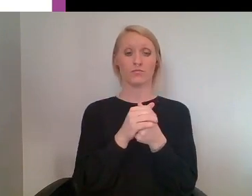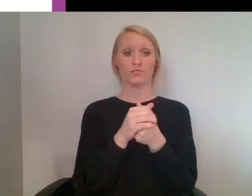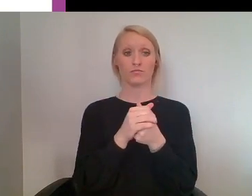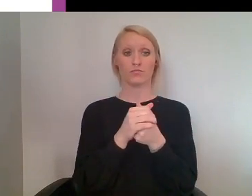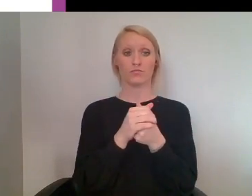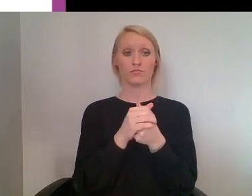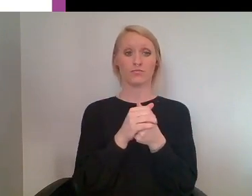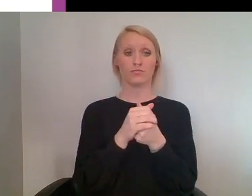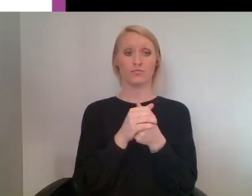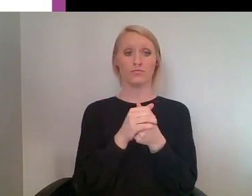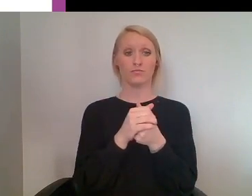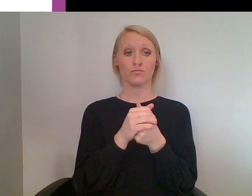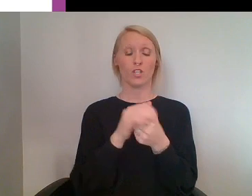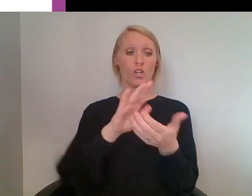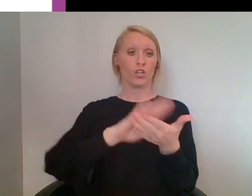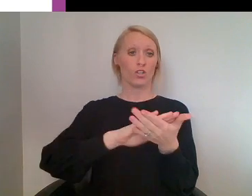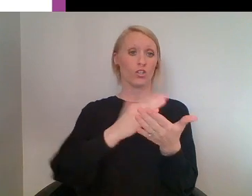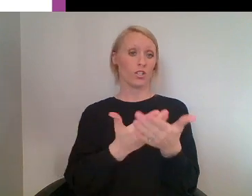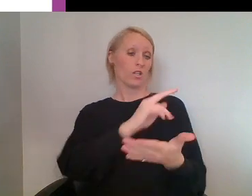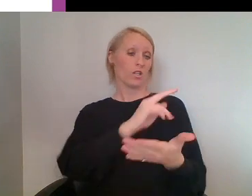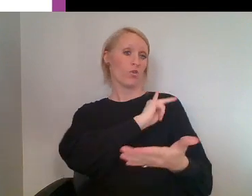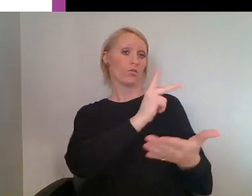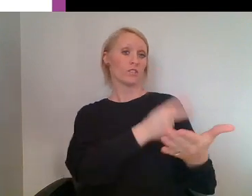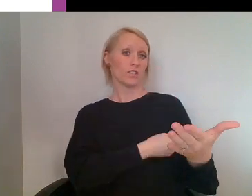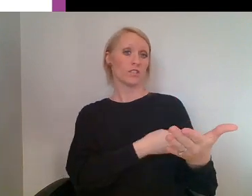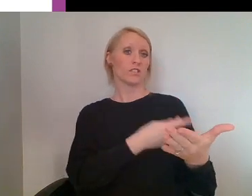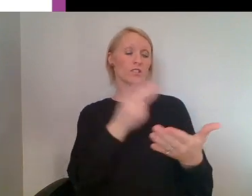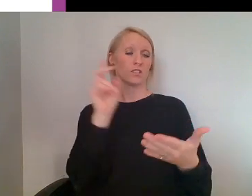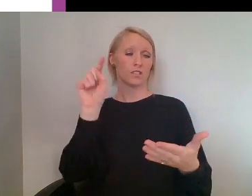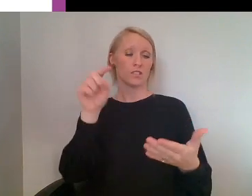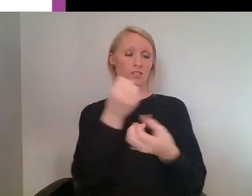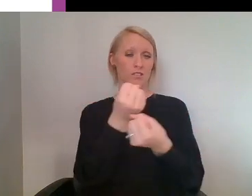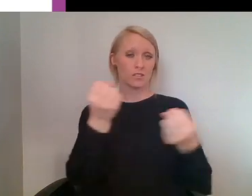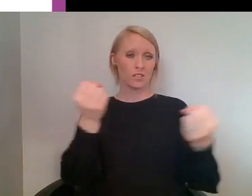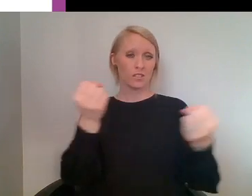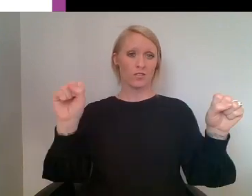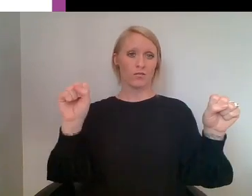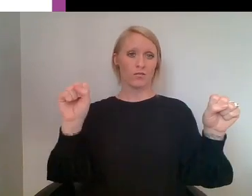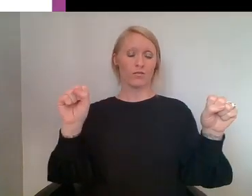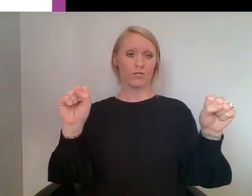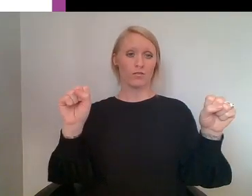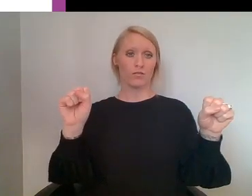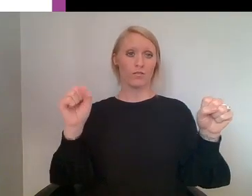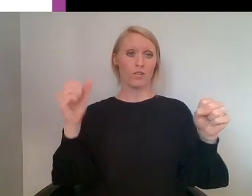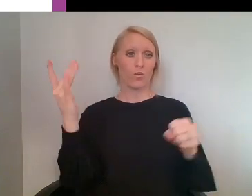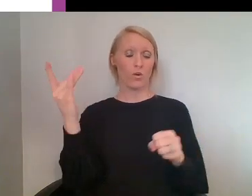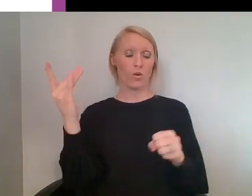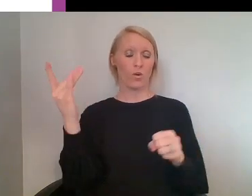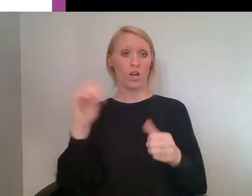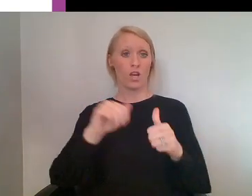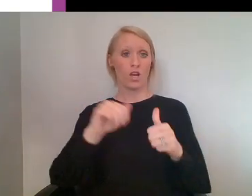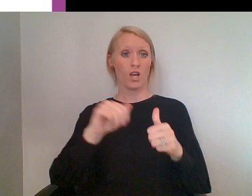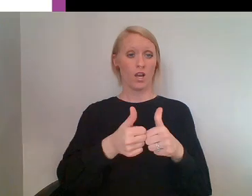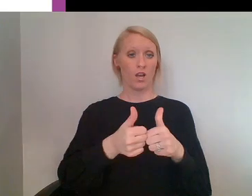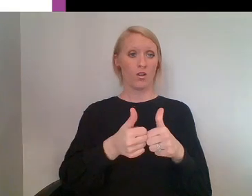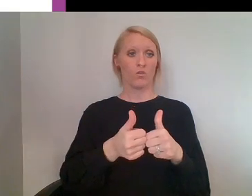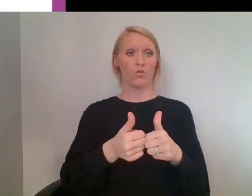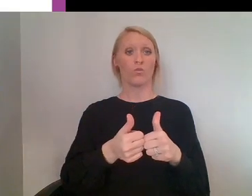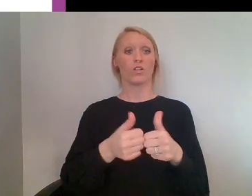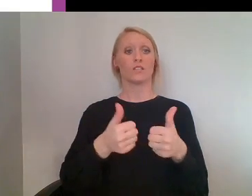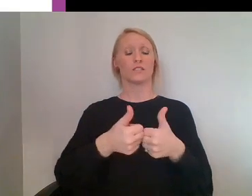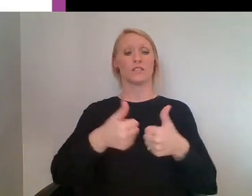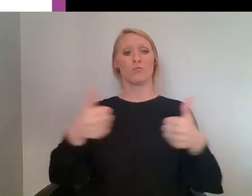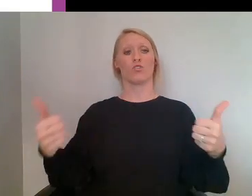is anytime you're cooking with a protein, you want to make sure that you're being as contained about it as possible. So separate raw, cooked, and ready-to-eat foods